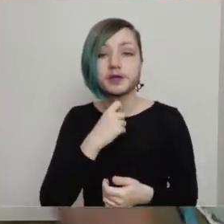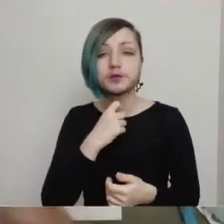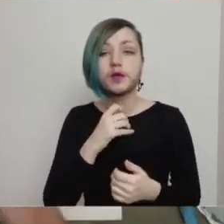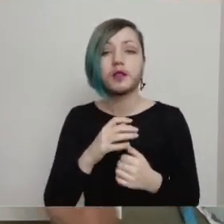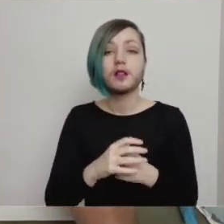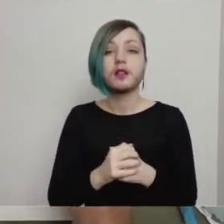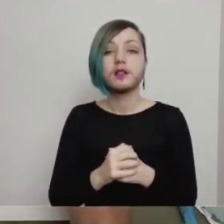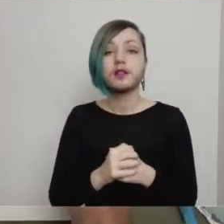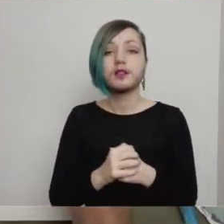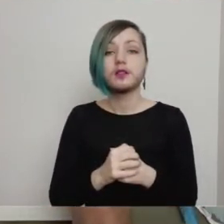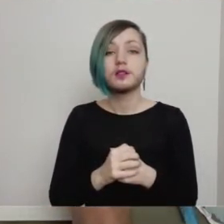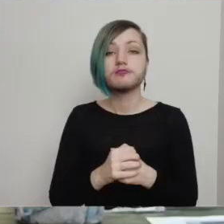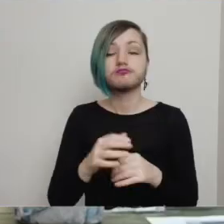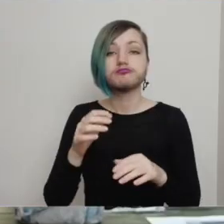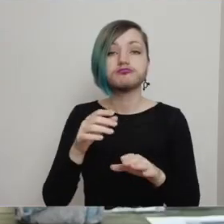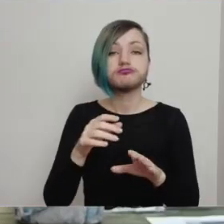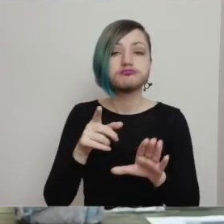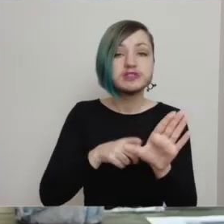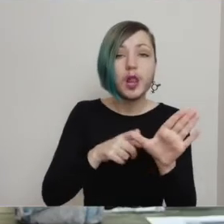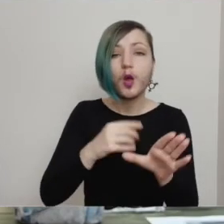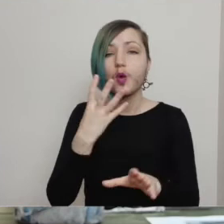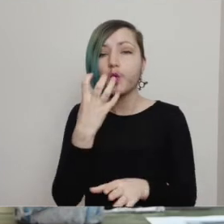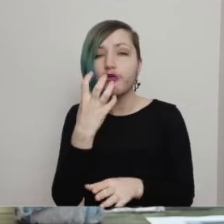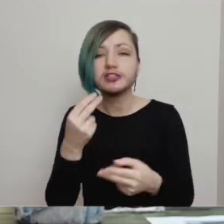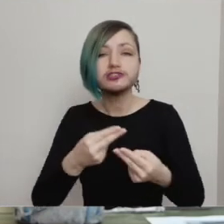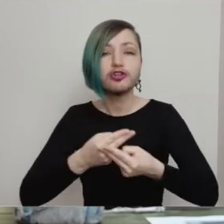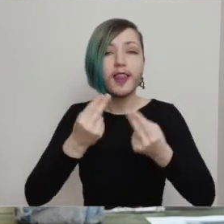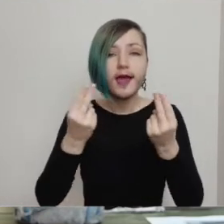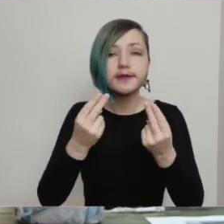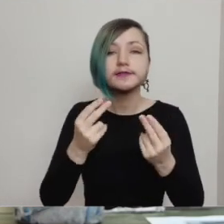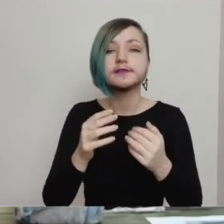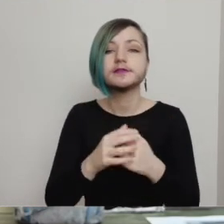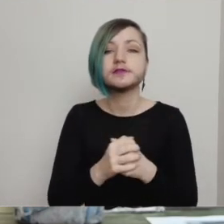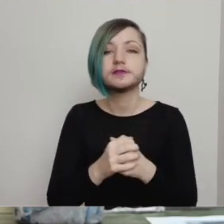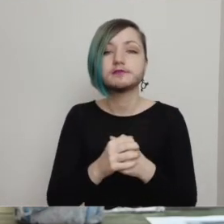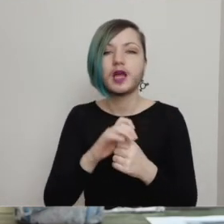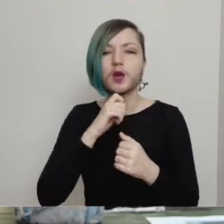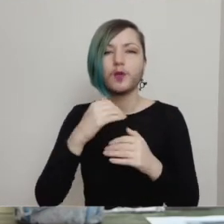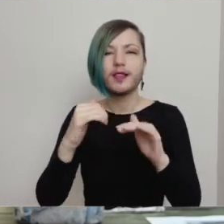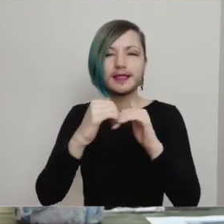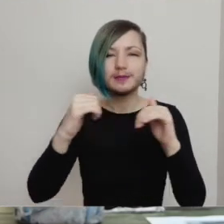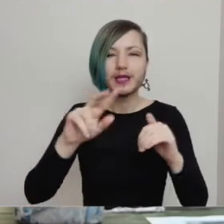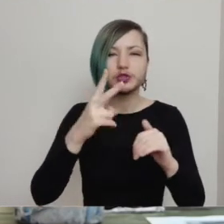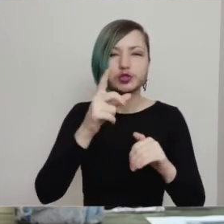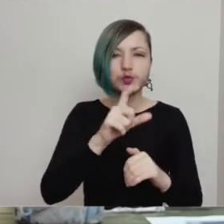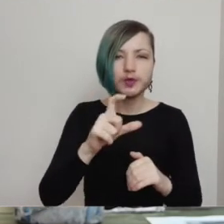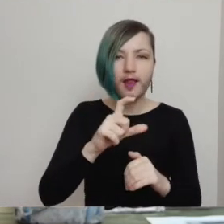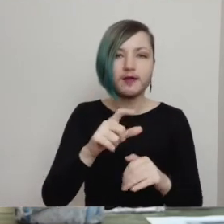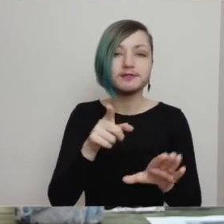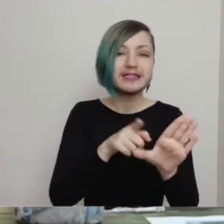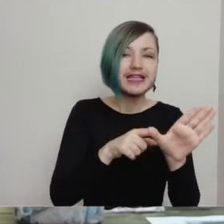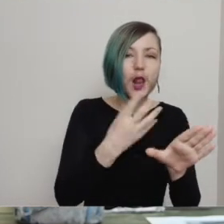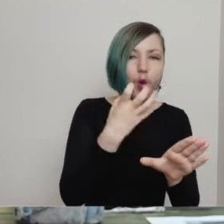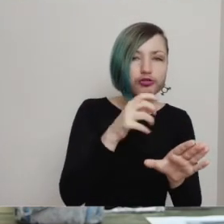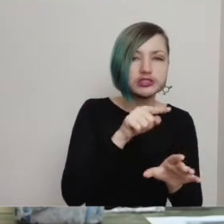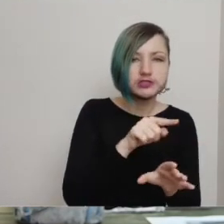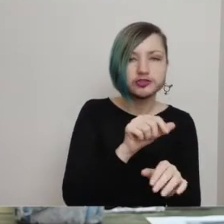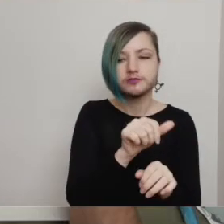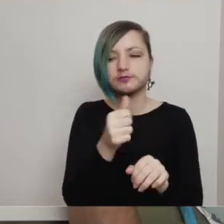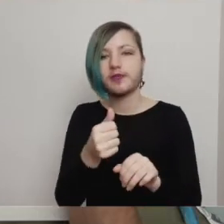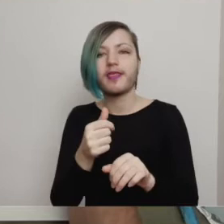light yellowy orange. I'm just going to split it into two colours. I'm going to do a yellowy orange, and then on top of that, a slightly darker